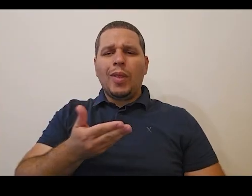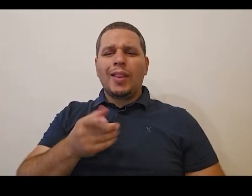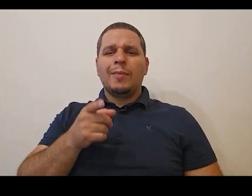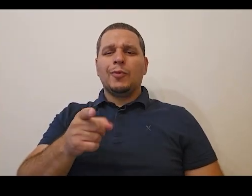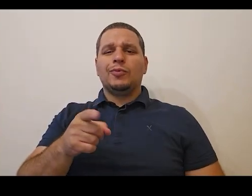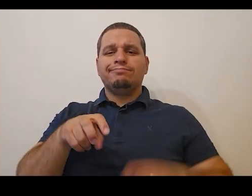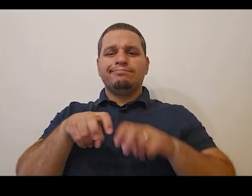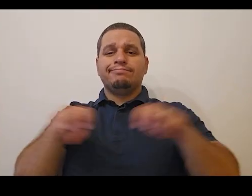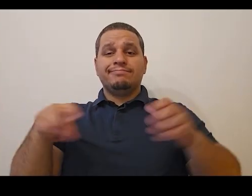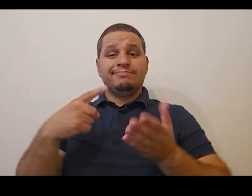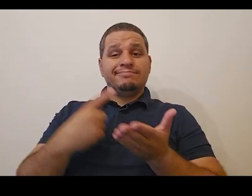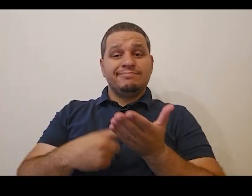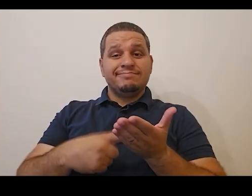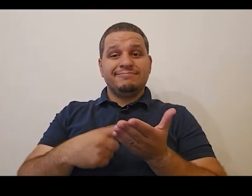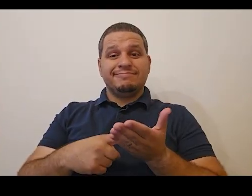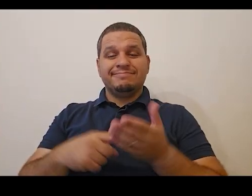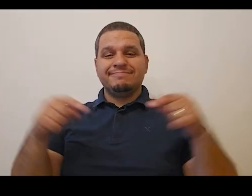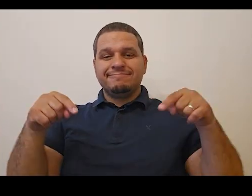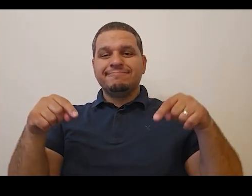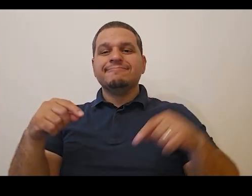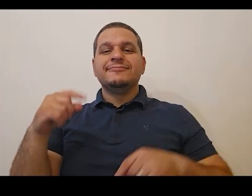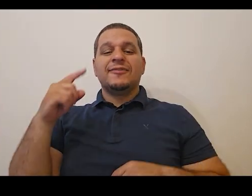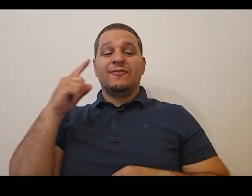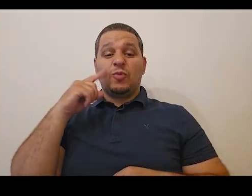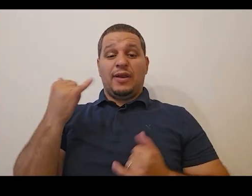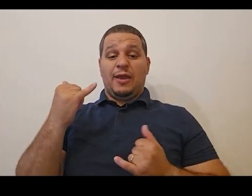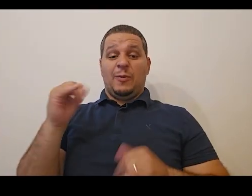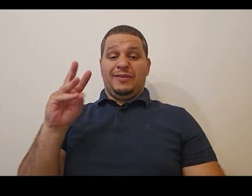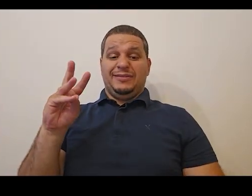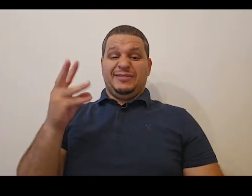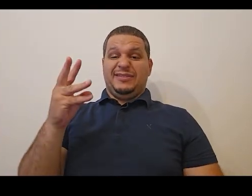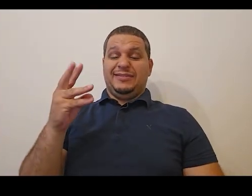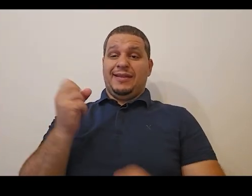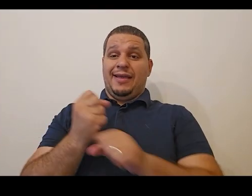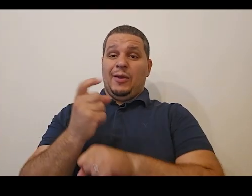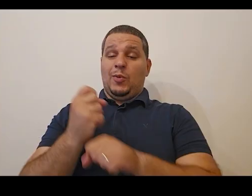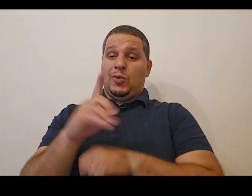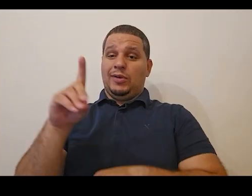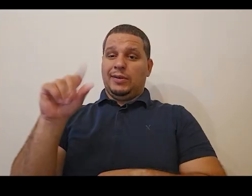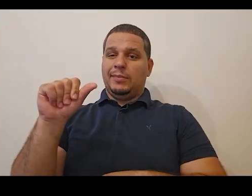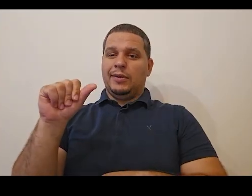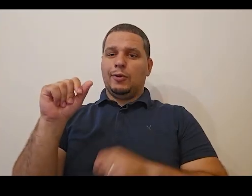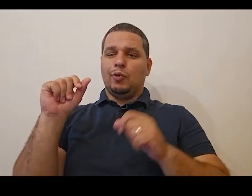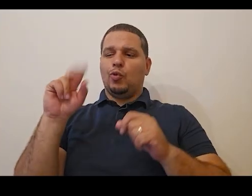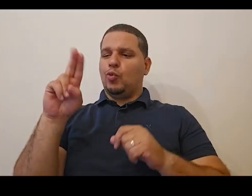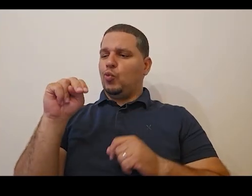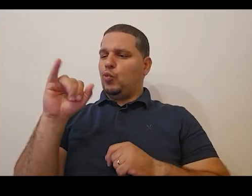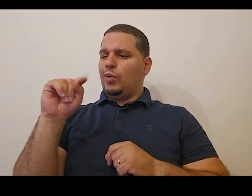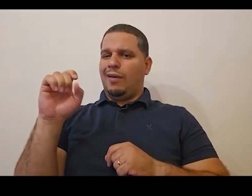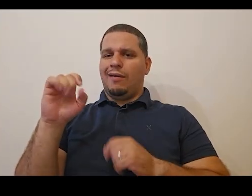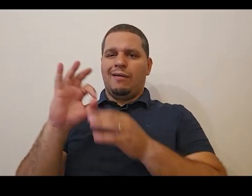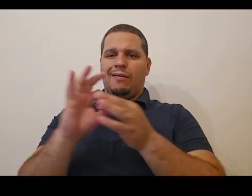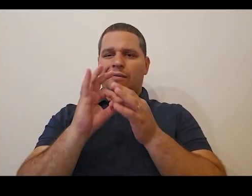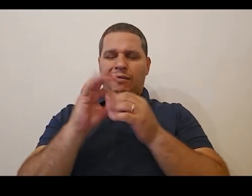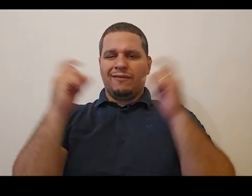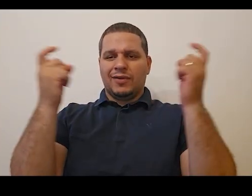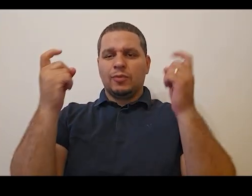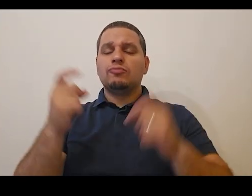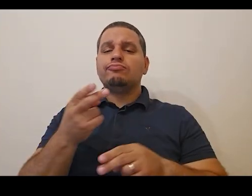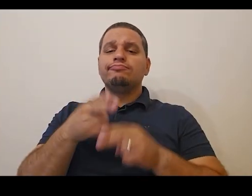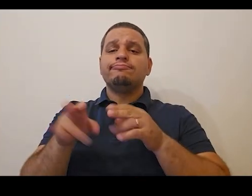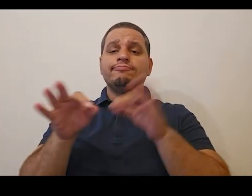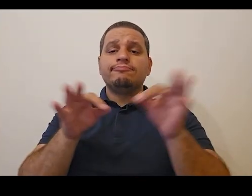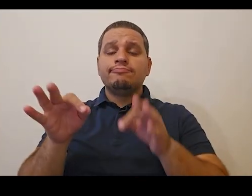the panel discussion stage of the 6th Annual Disability Unite Festival. A quick